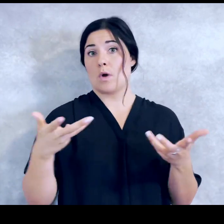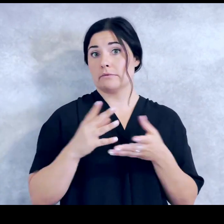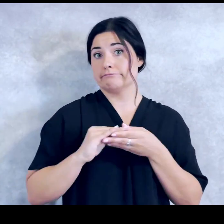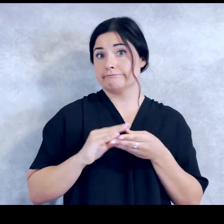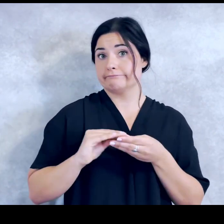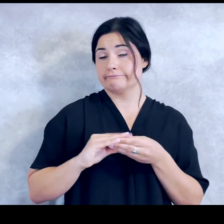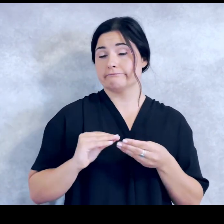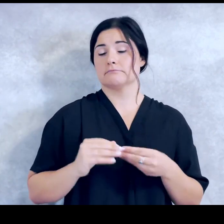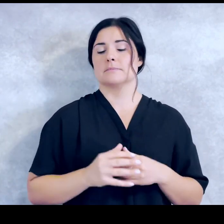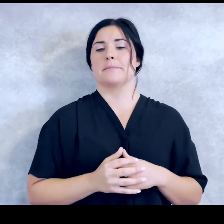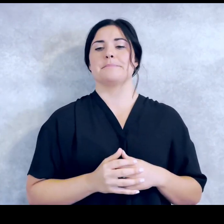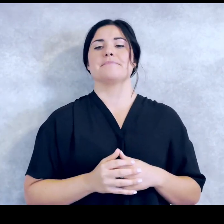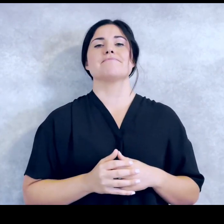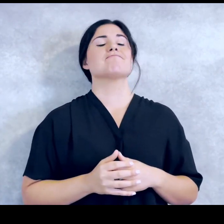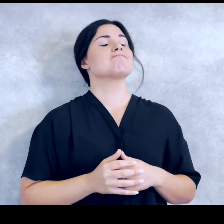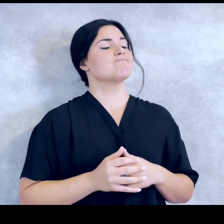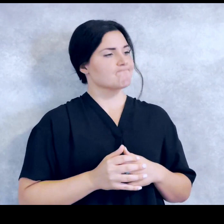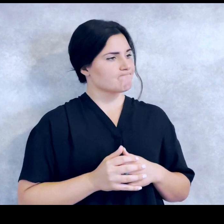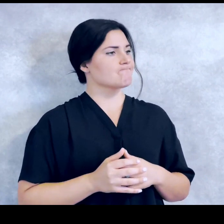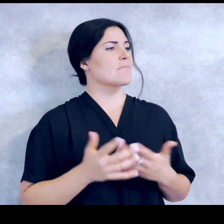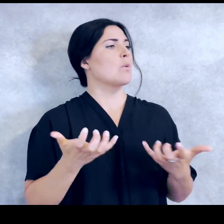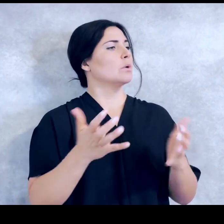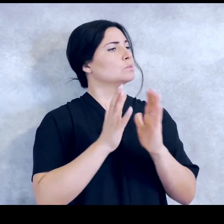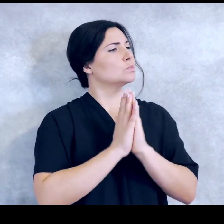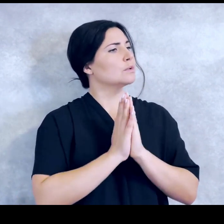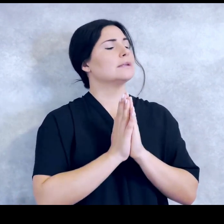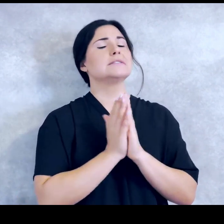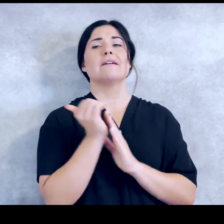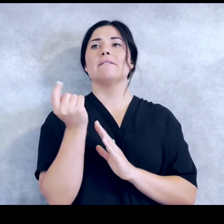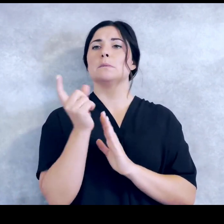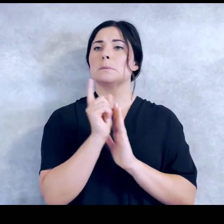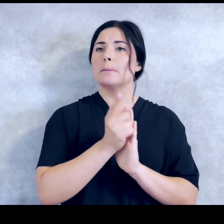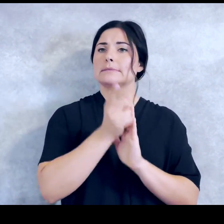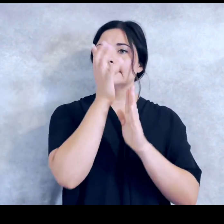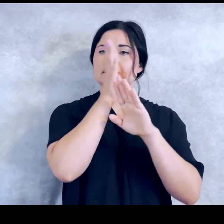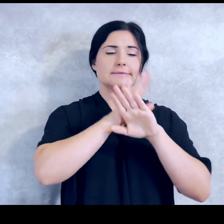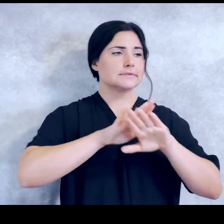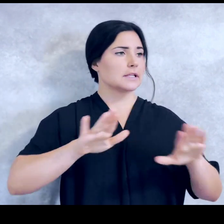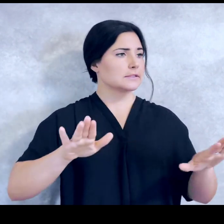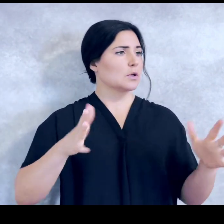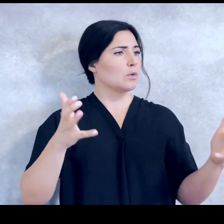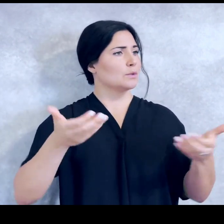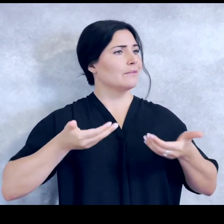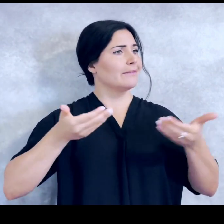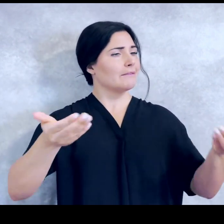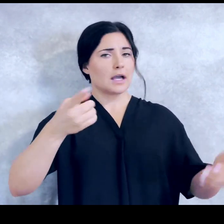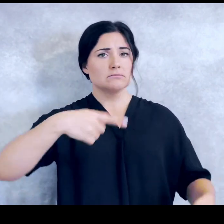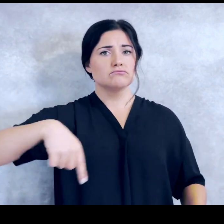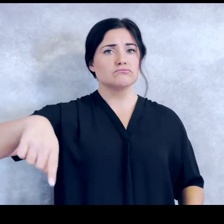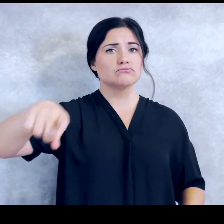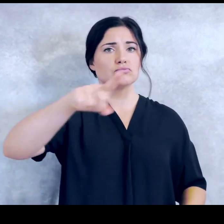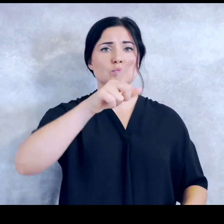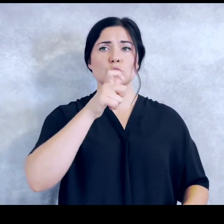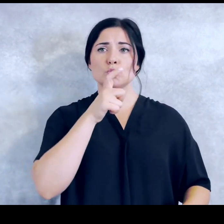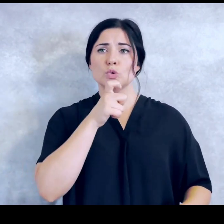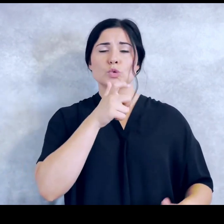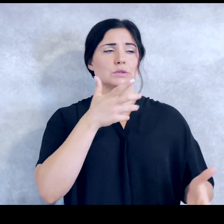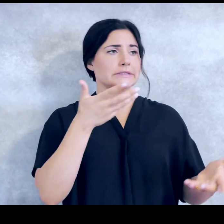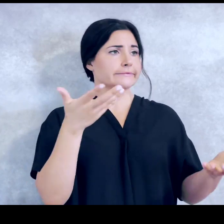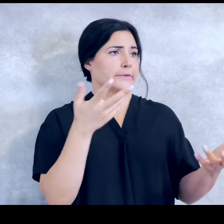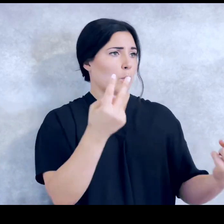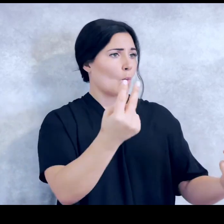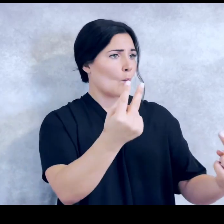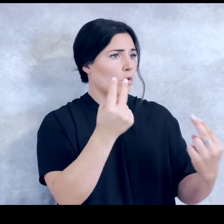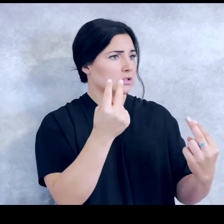down to the base, he said, I would like to request a few moments of silence. I would like to invite each person listening,